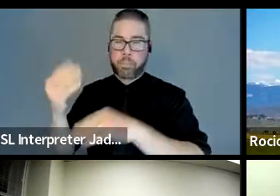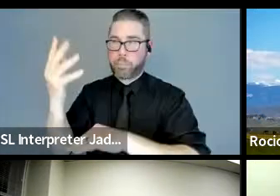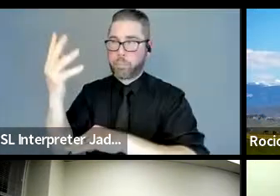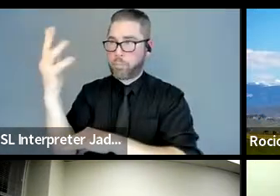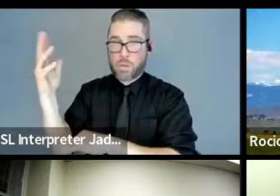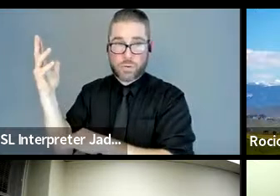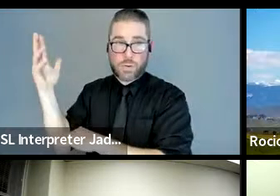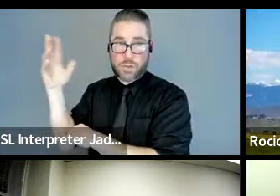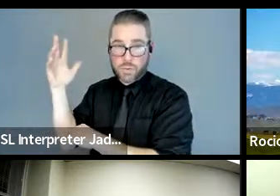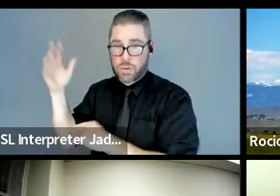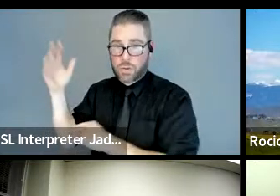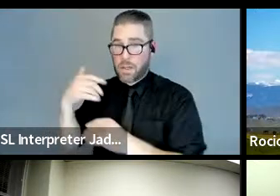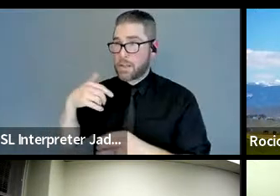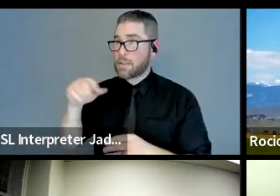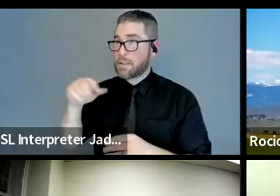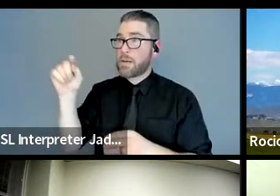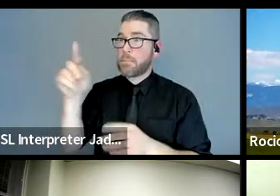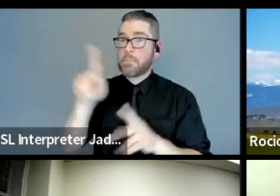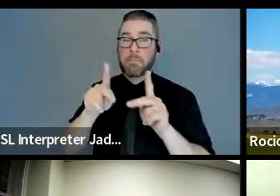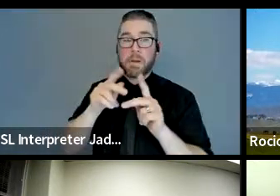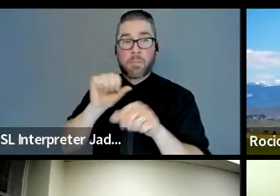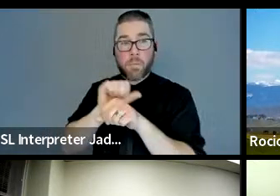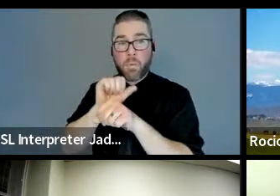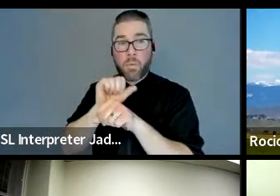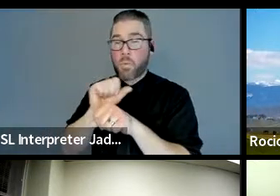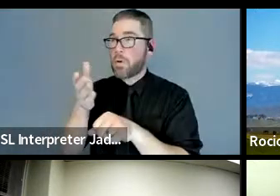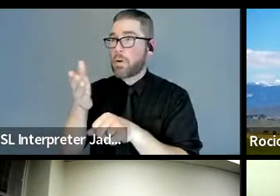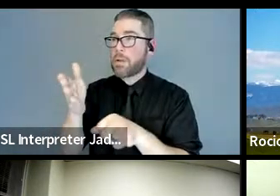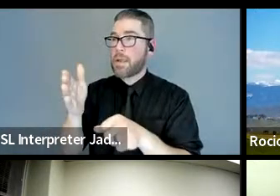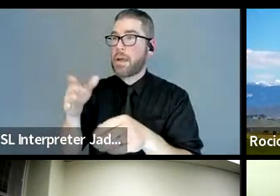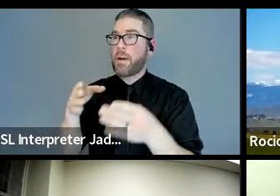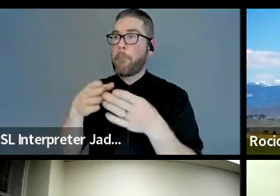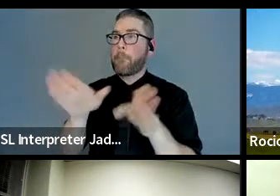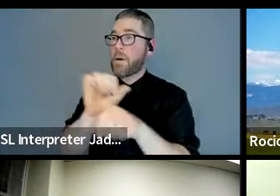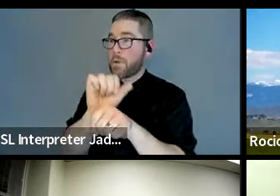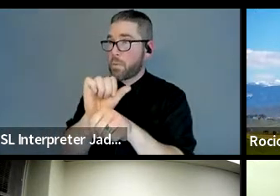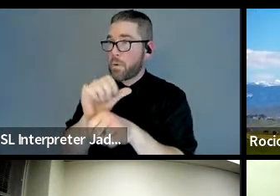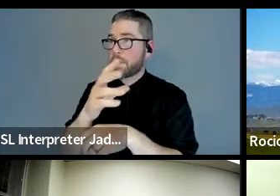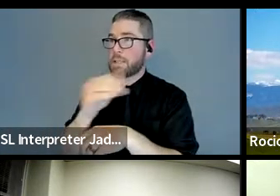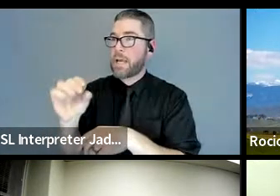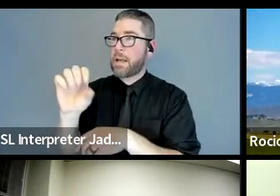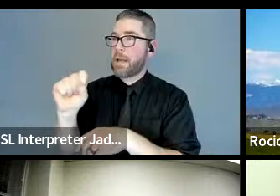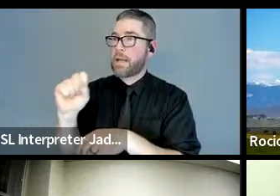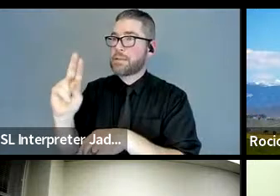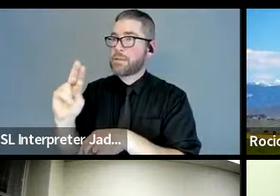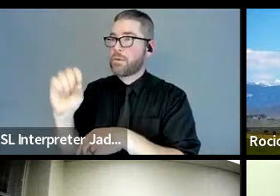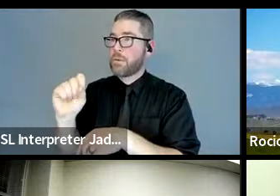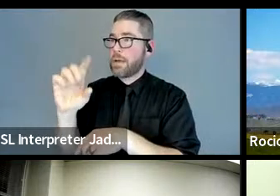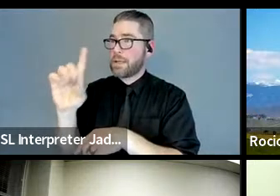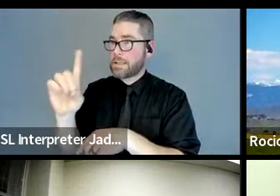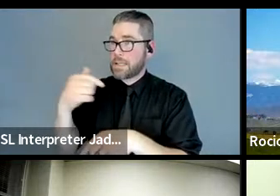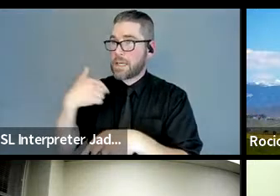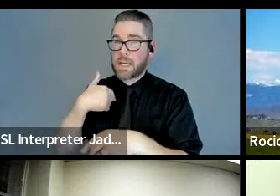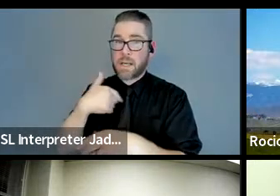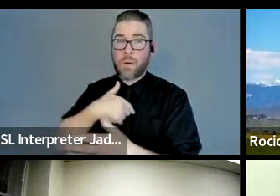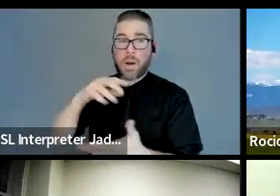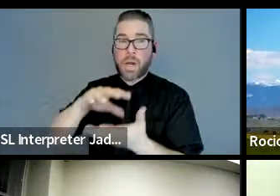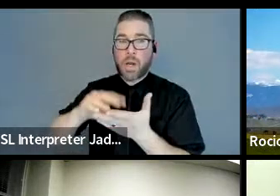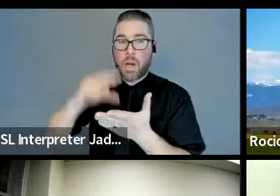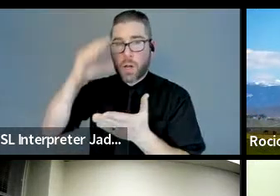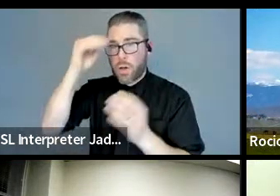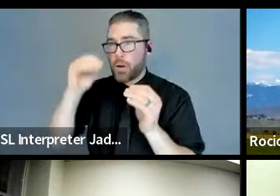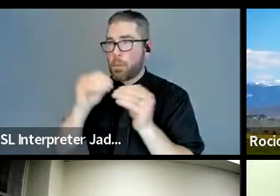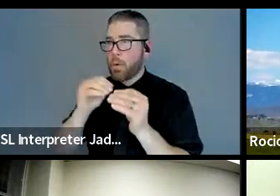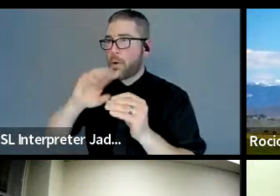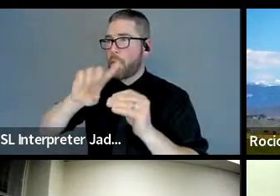people at Public Works and SUSD to learn more about the Safe Routes to Schools program